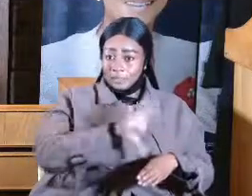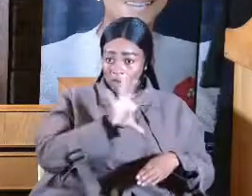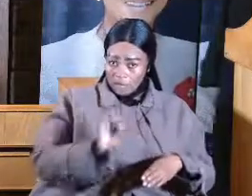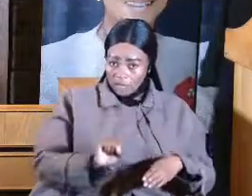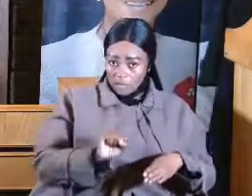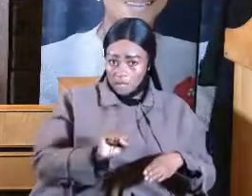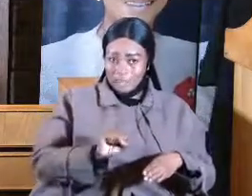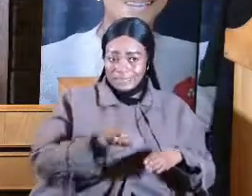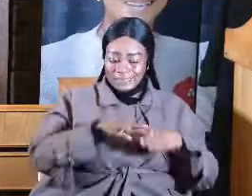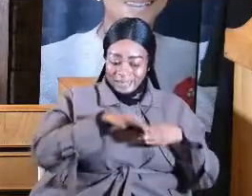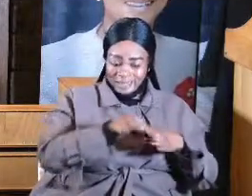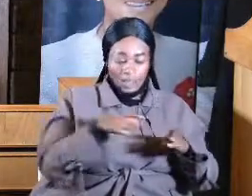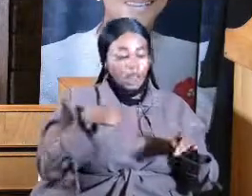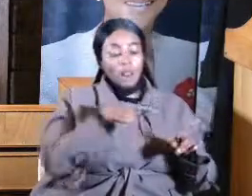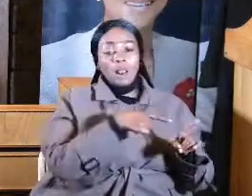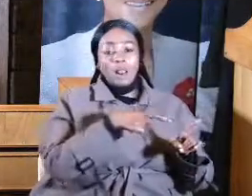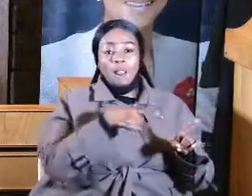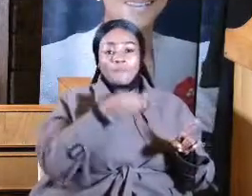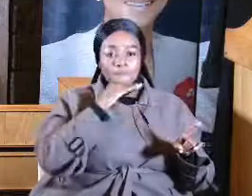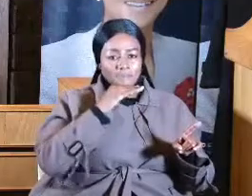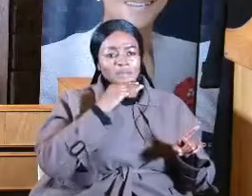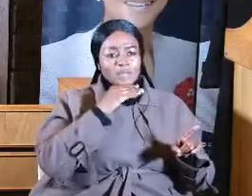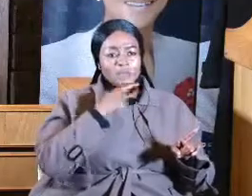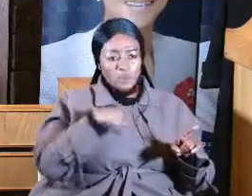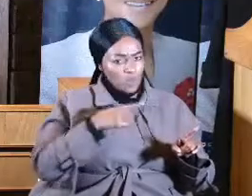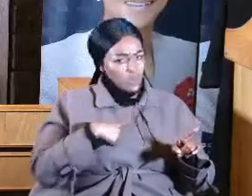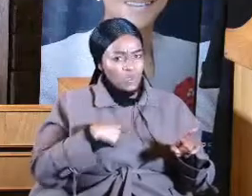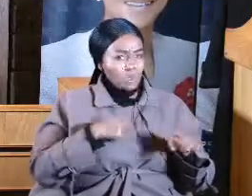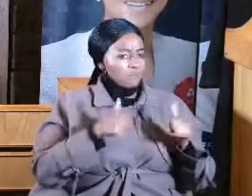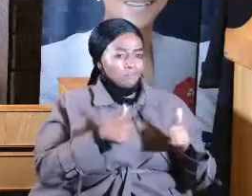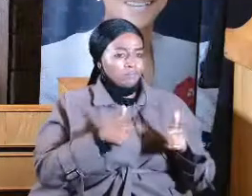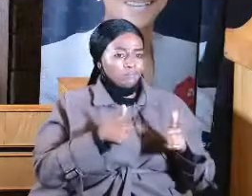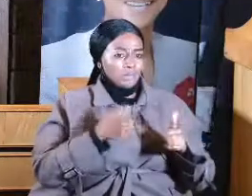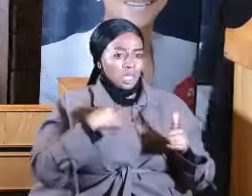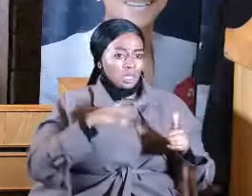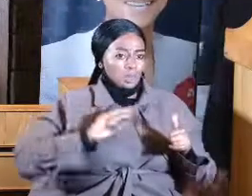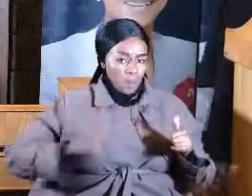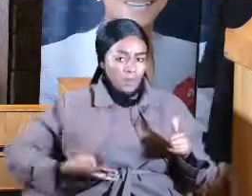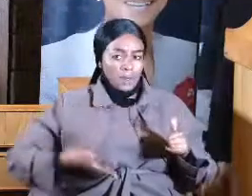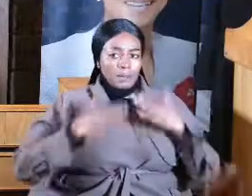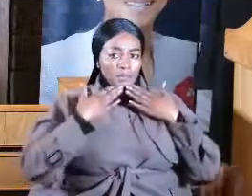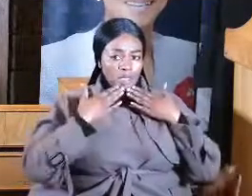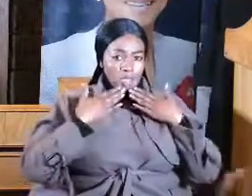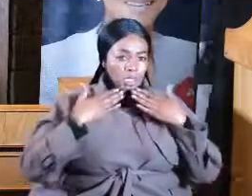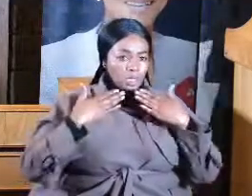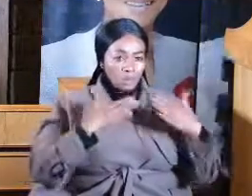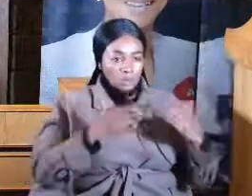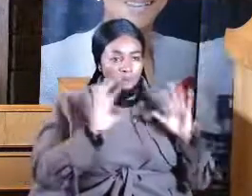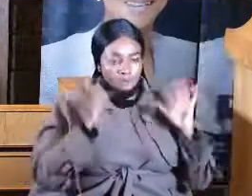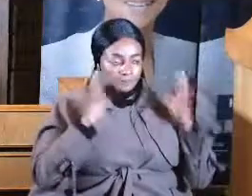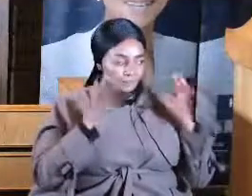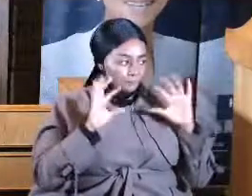girl, that shows us there's nothing wrong with us as women. Thank you very much, Program Director.